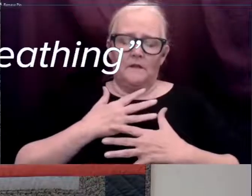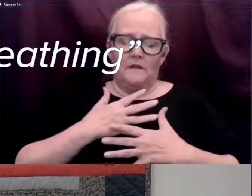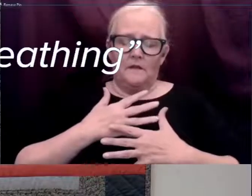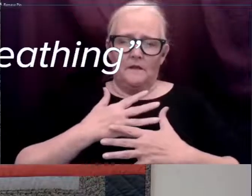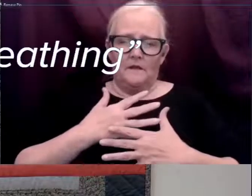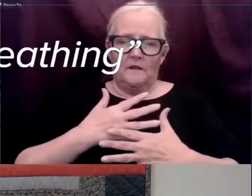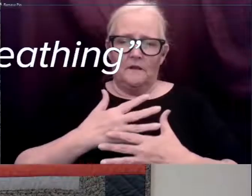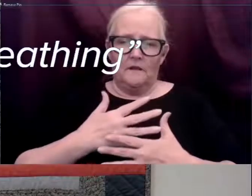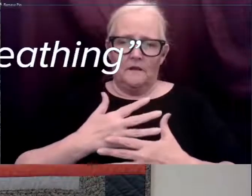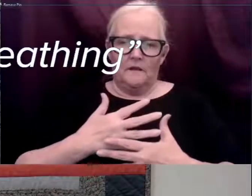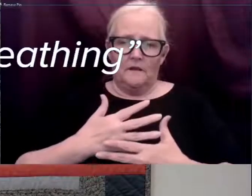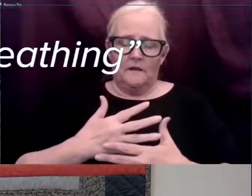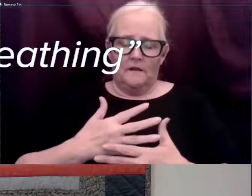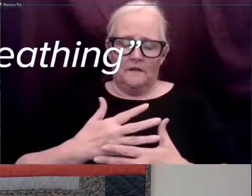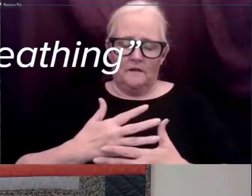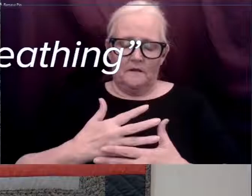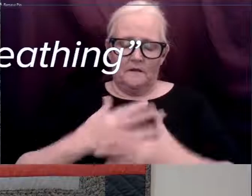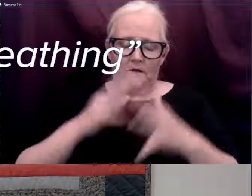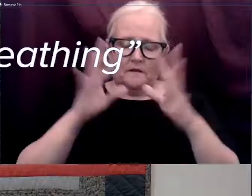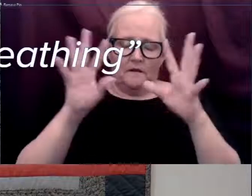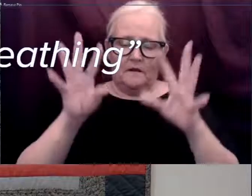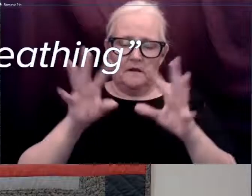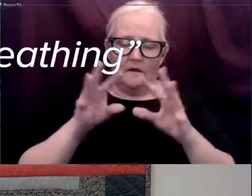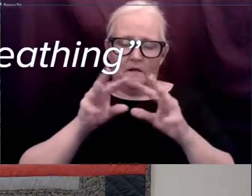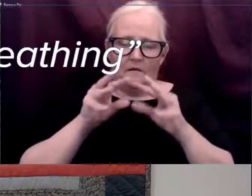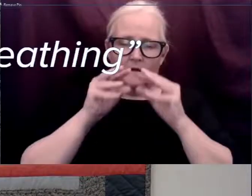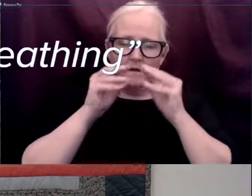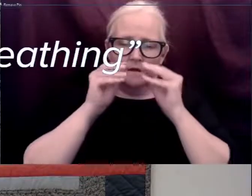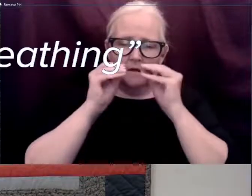in, I'll breathe in